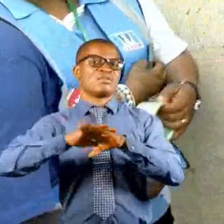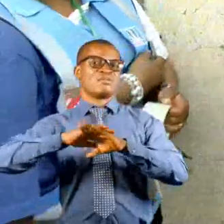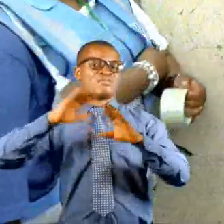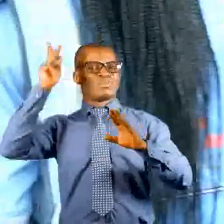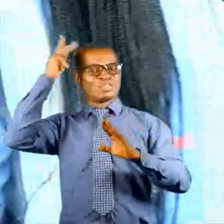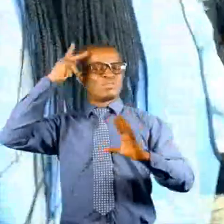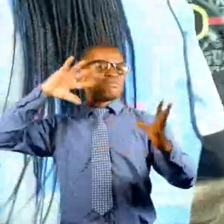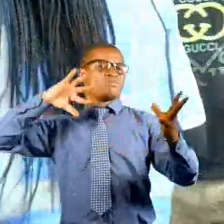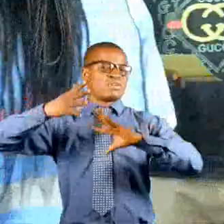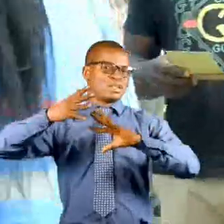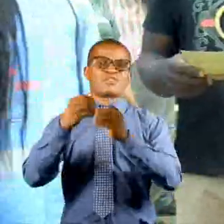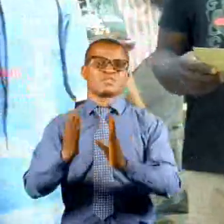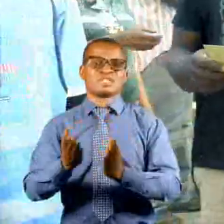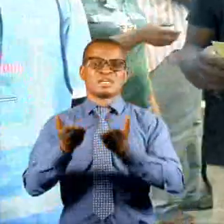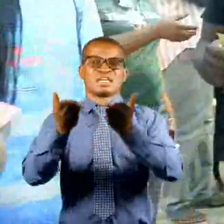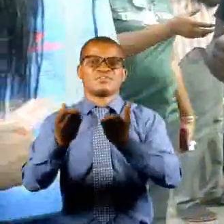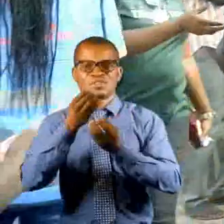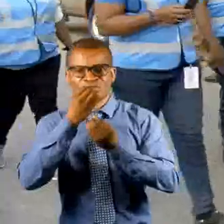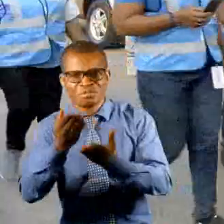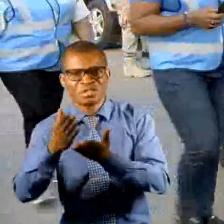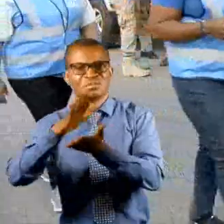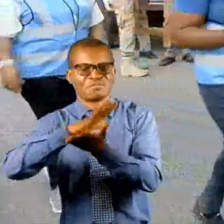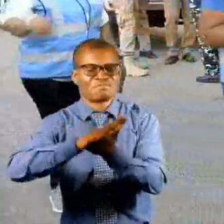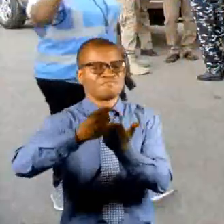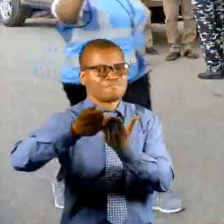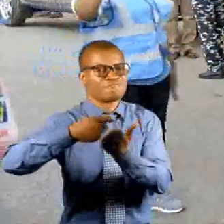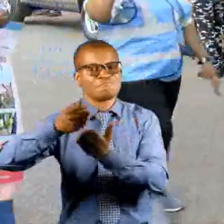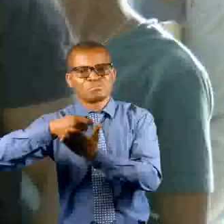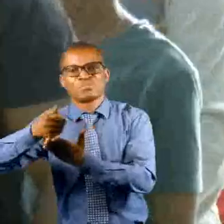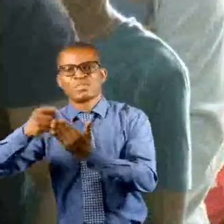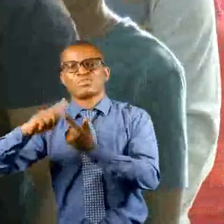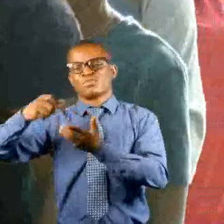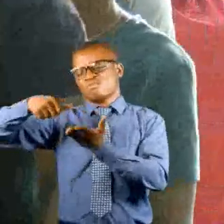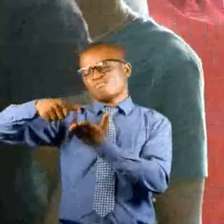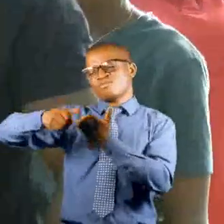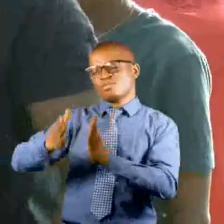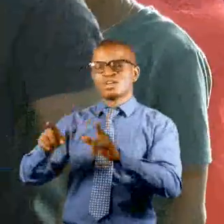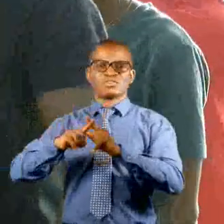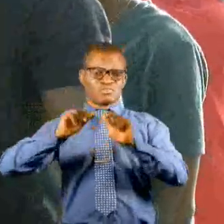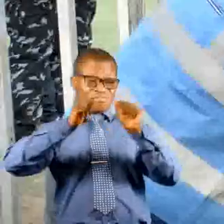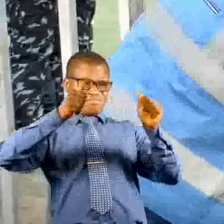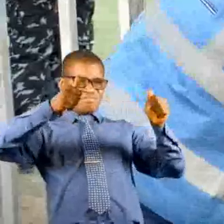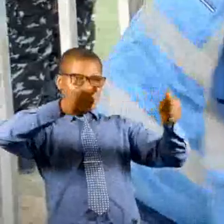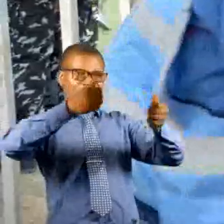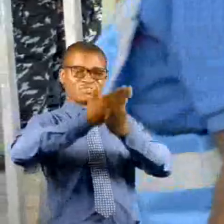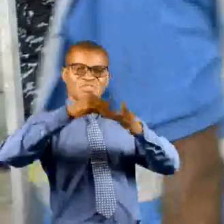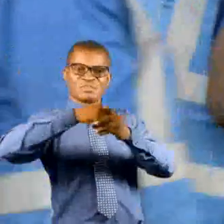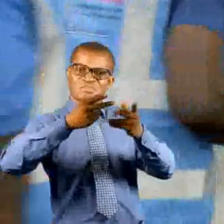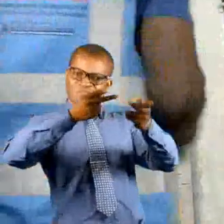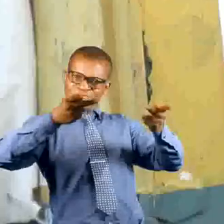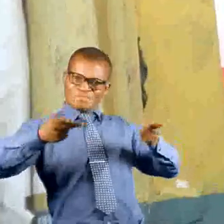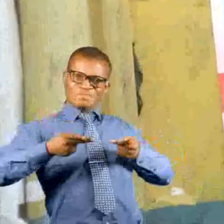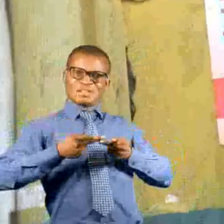on political violence. NAPTIP officers handed out information, education and communication materials to voters and